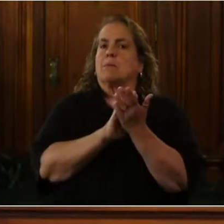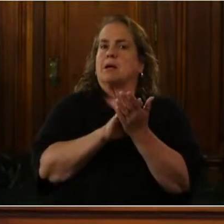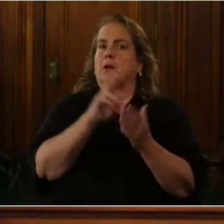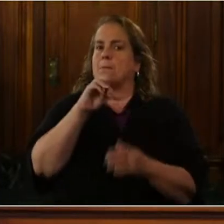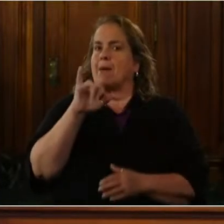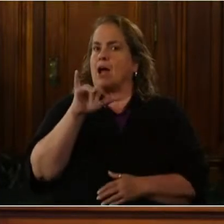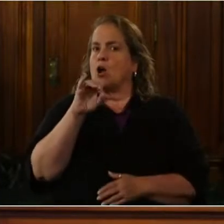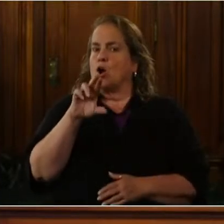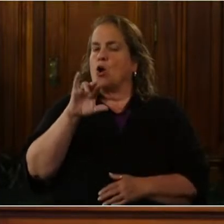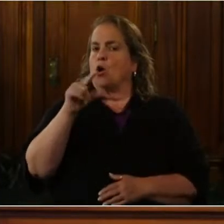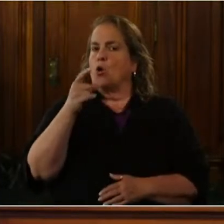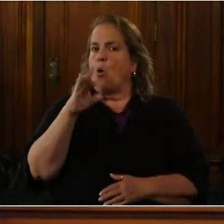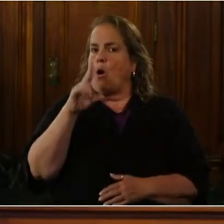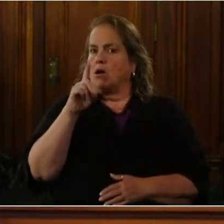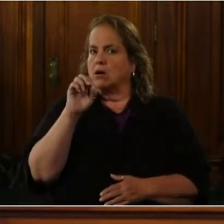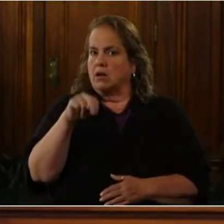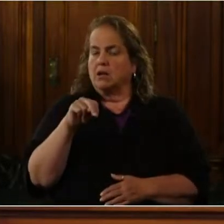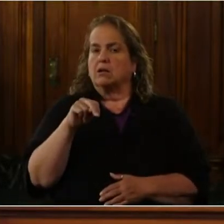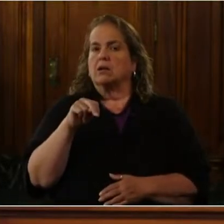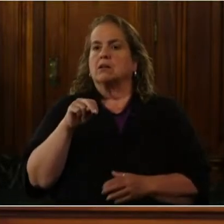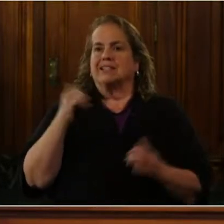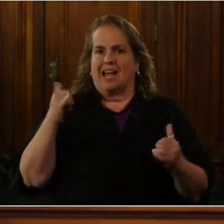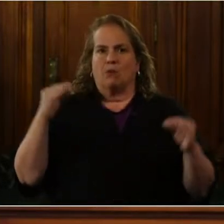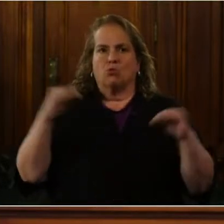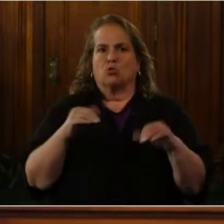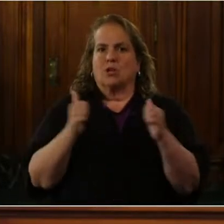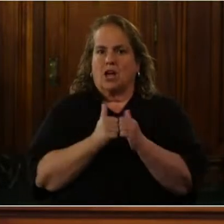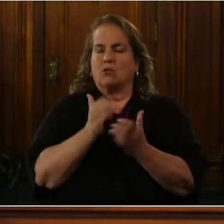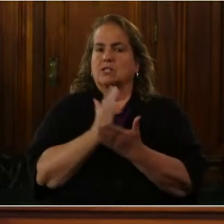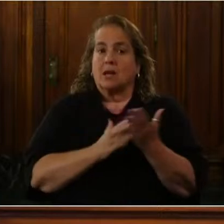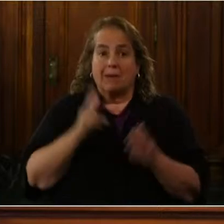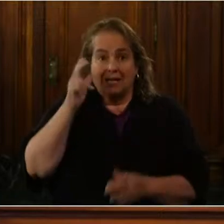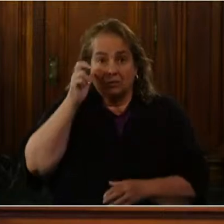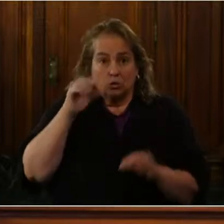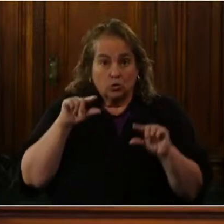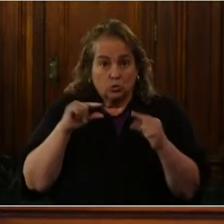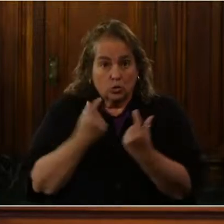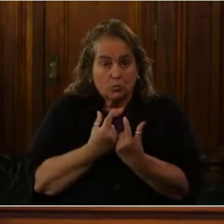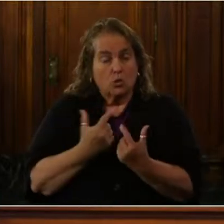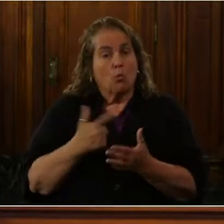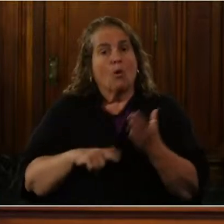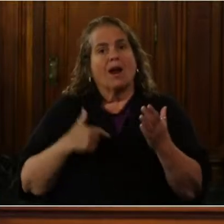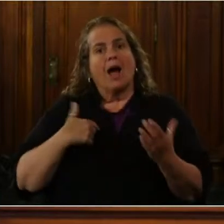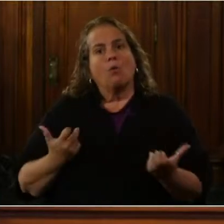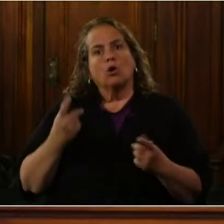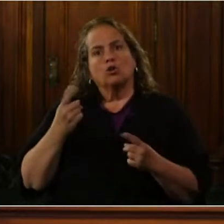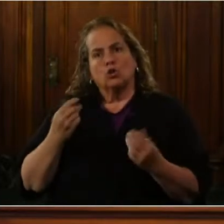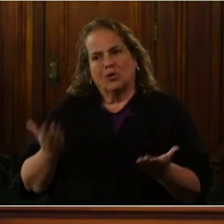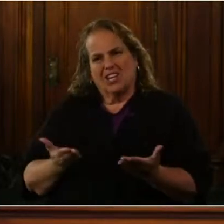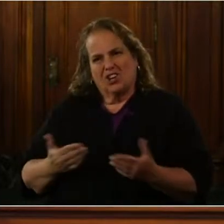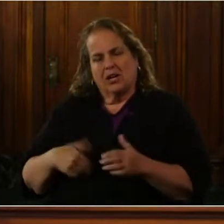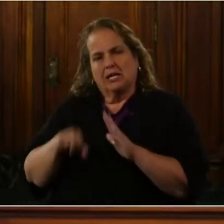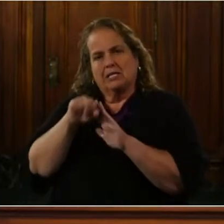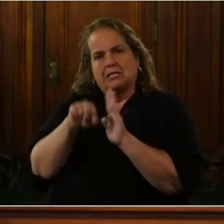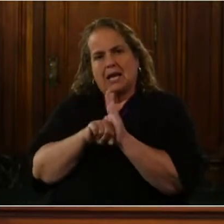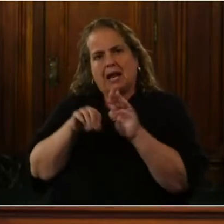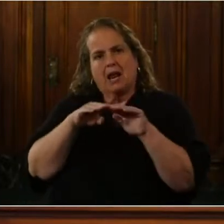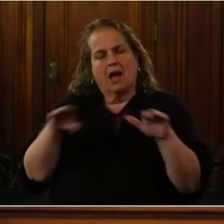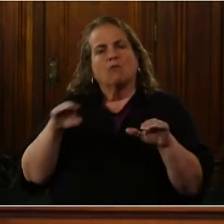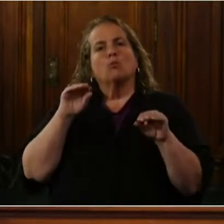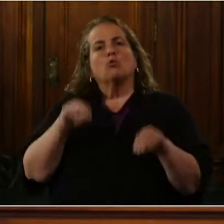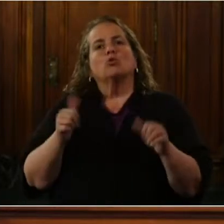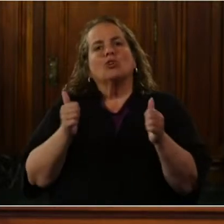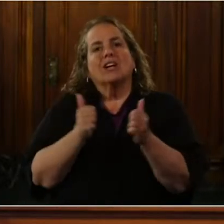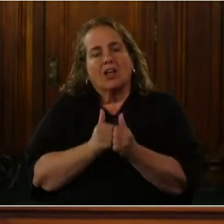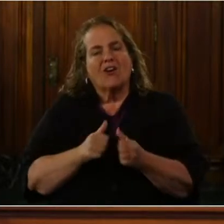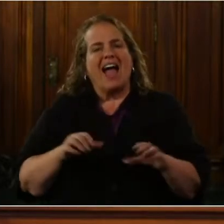putting together kind of some listening groups. What I want to do here in the state level is to put together action